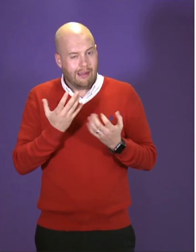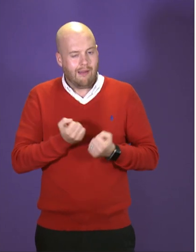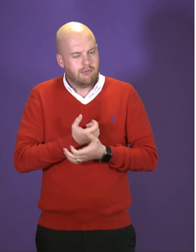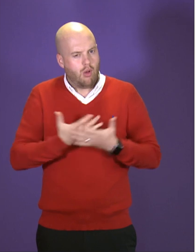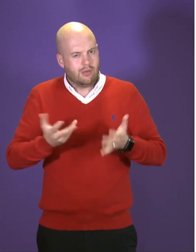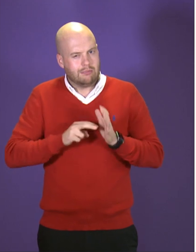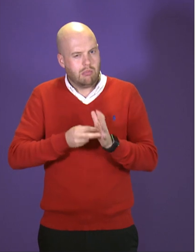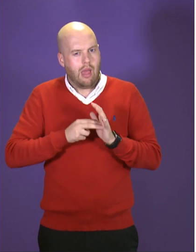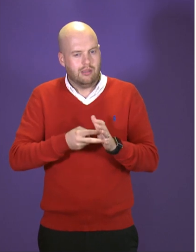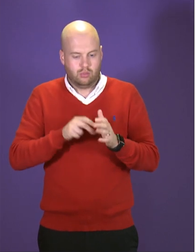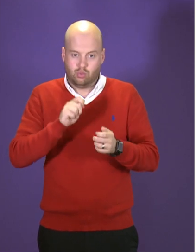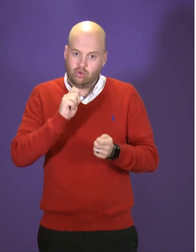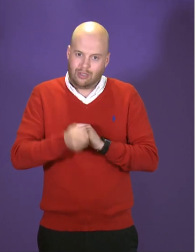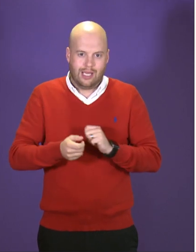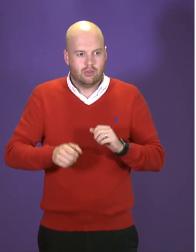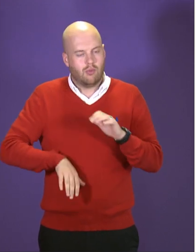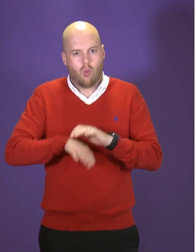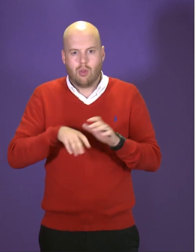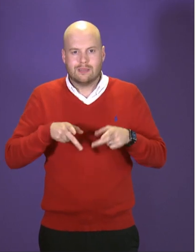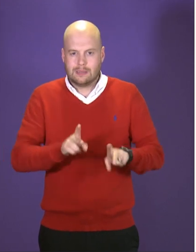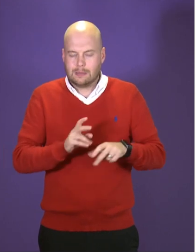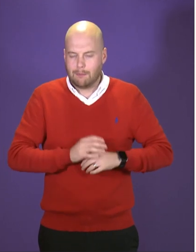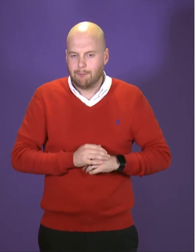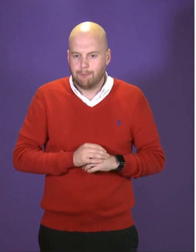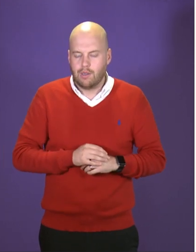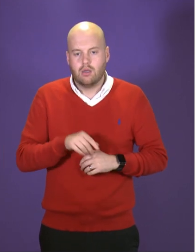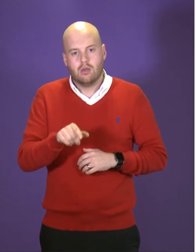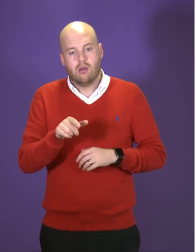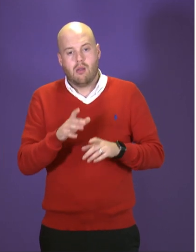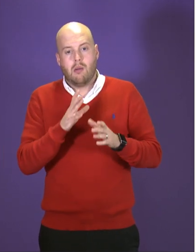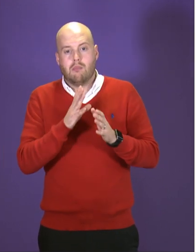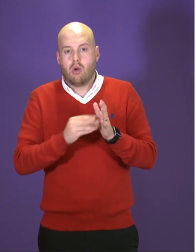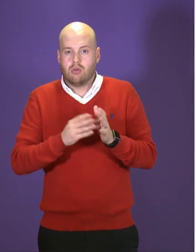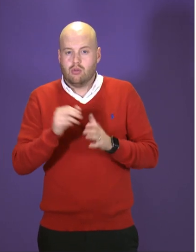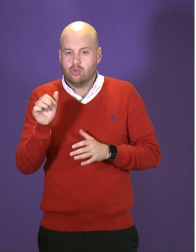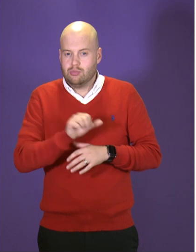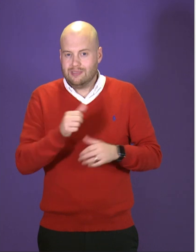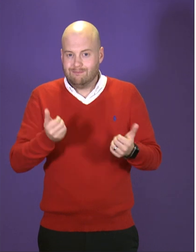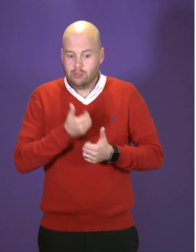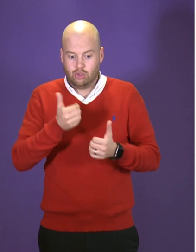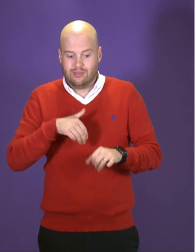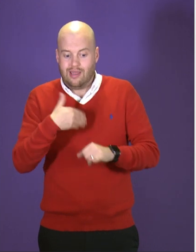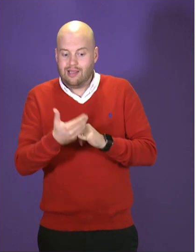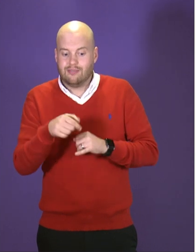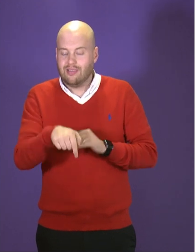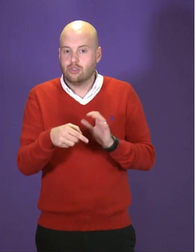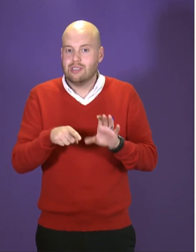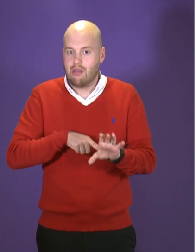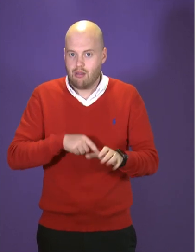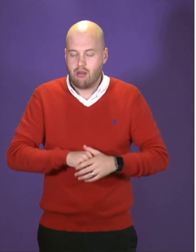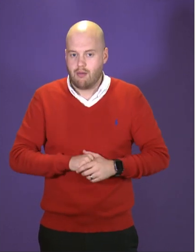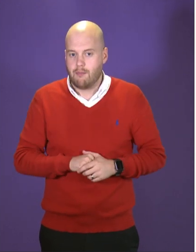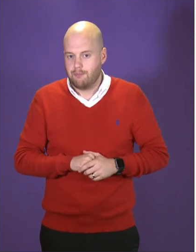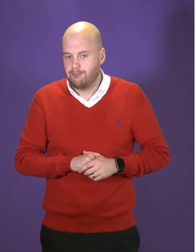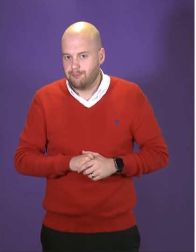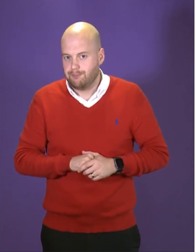we are working on it. The model should be finished in the end of the year. So while working